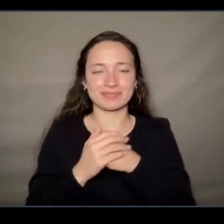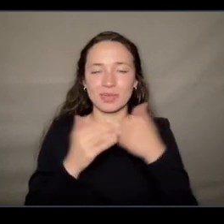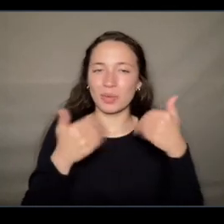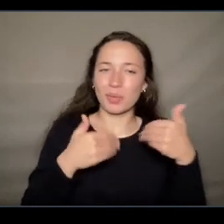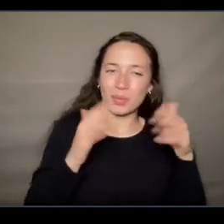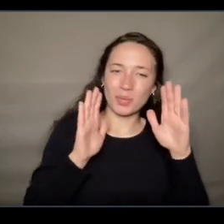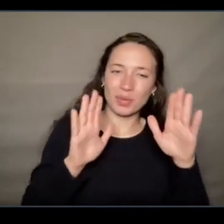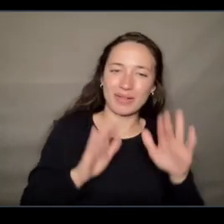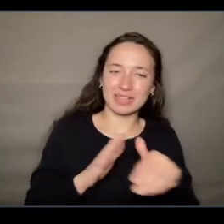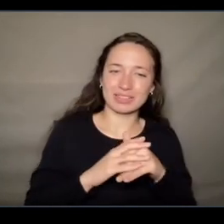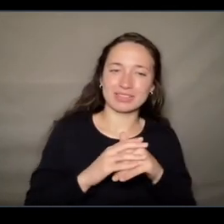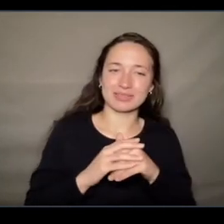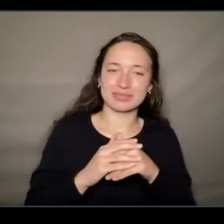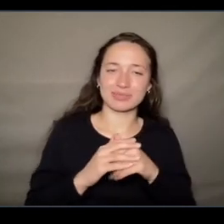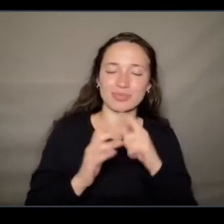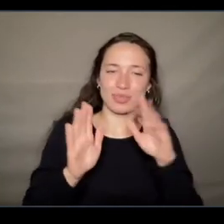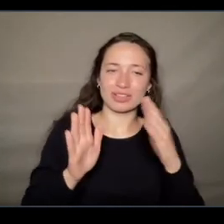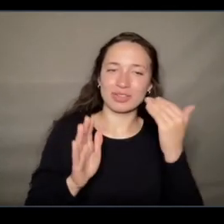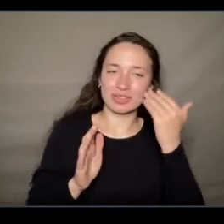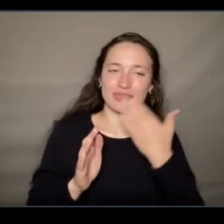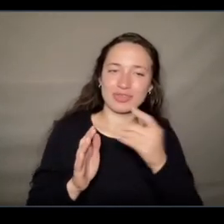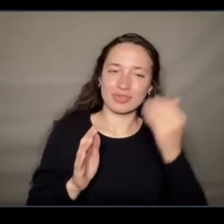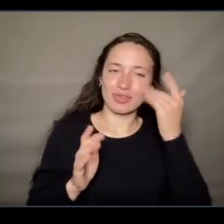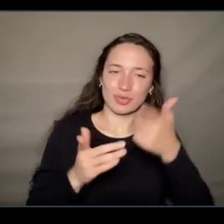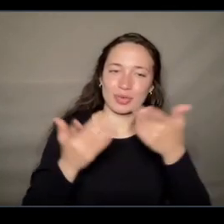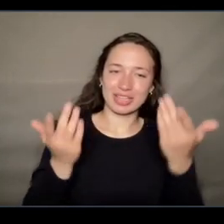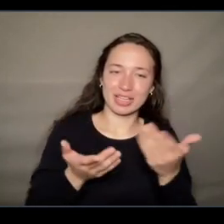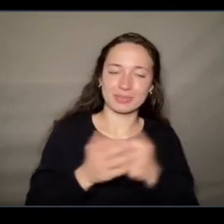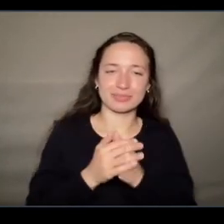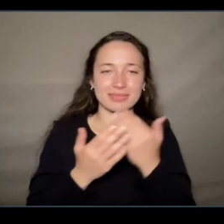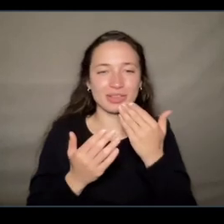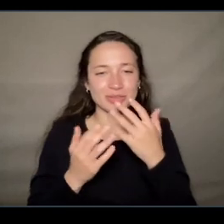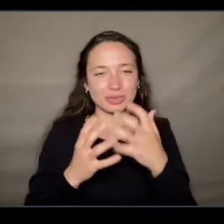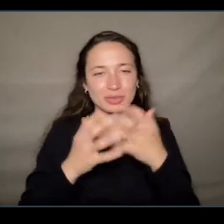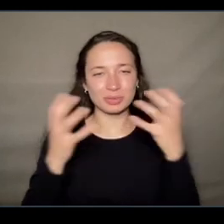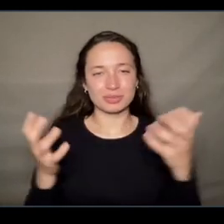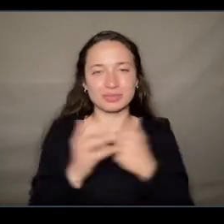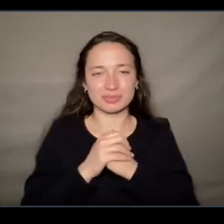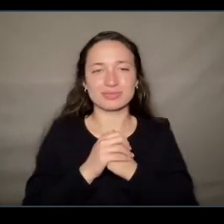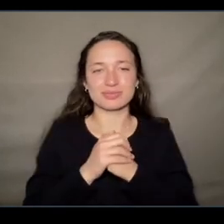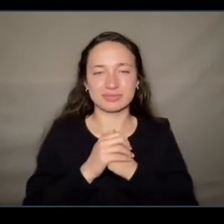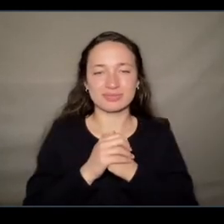Martina, that's wonderful. Great to know that you're here. Thank you so much.